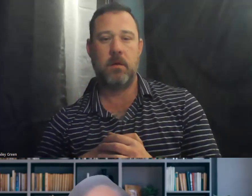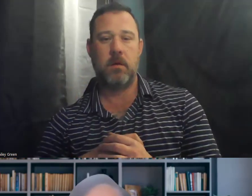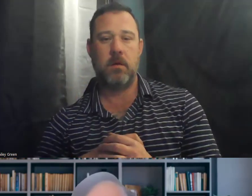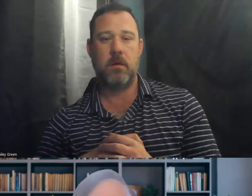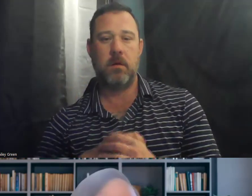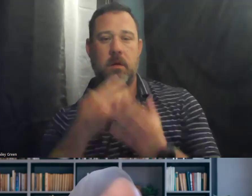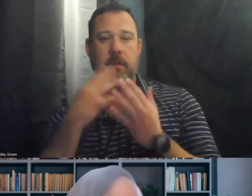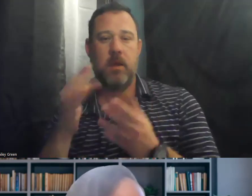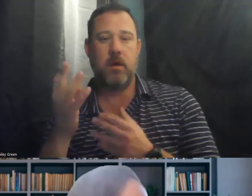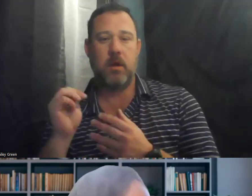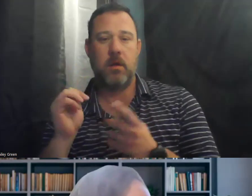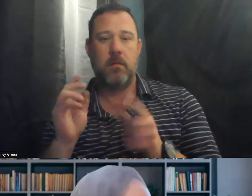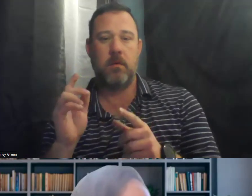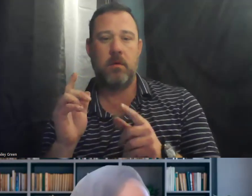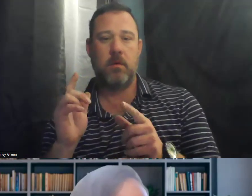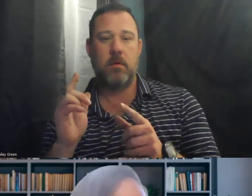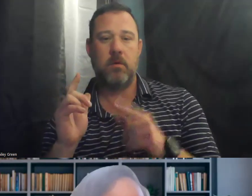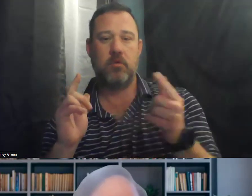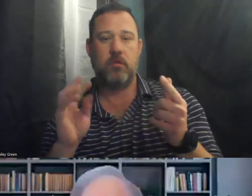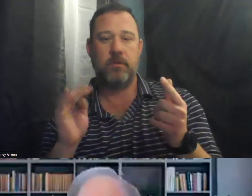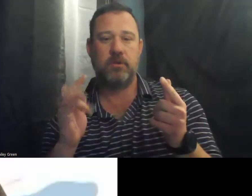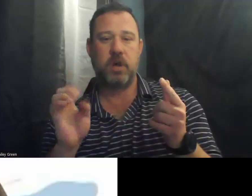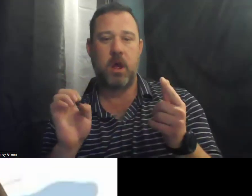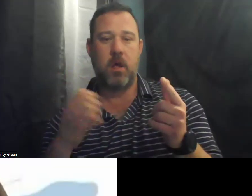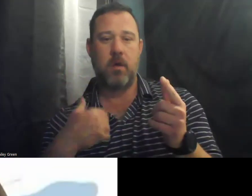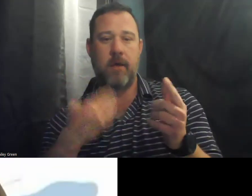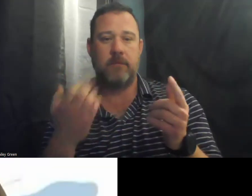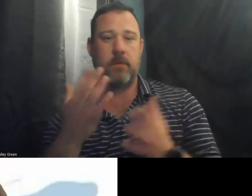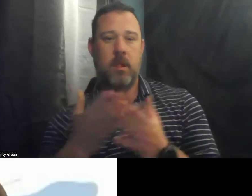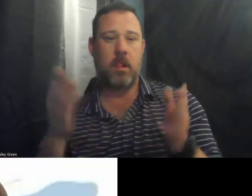Thank you, Kimberly. I'm going to turn it back to you, Michelle, if you have some closing